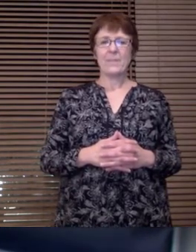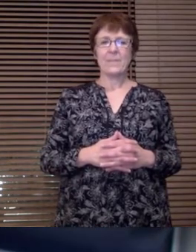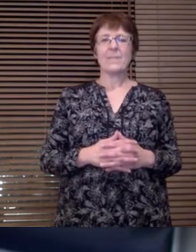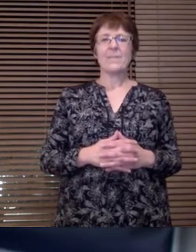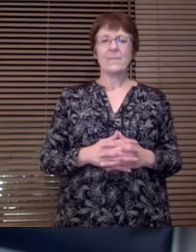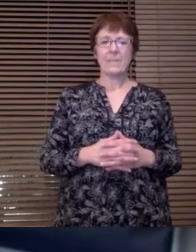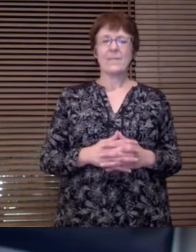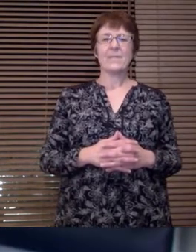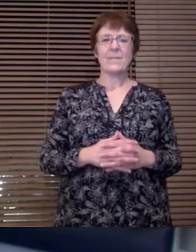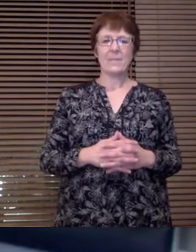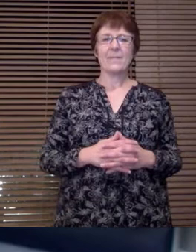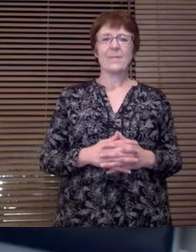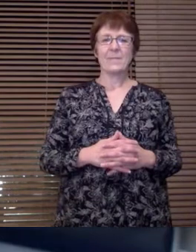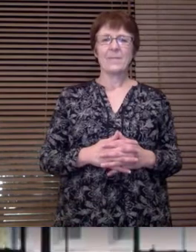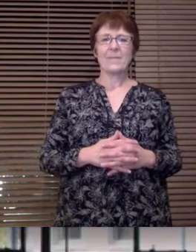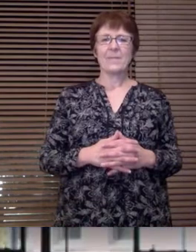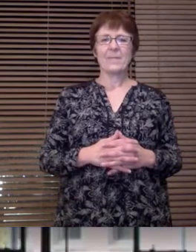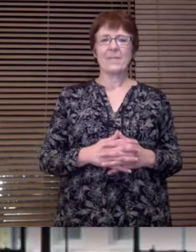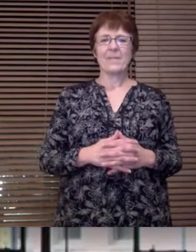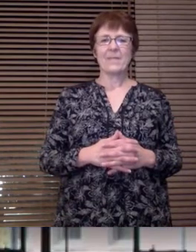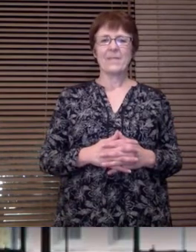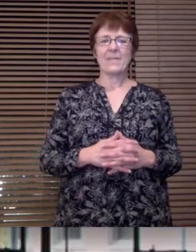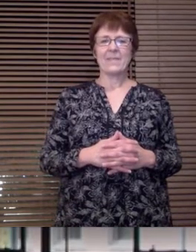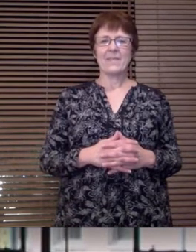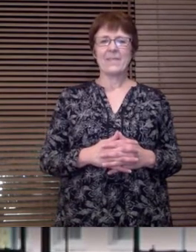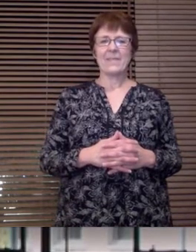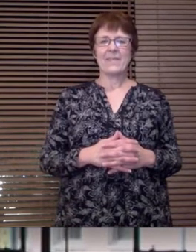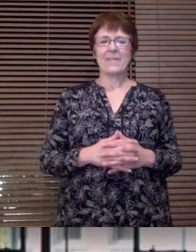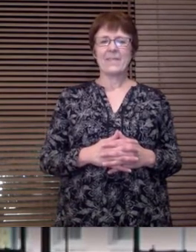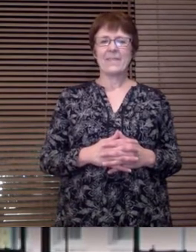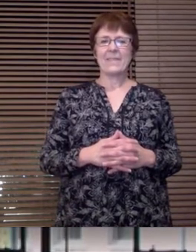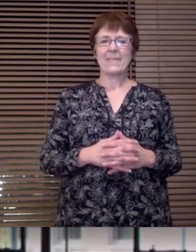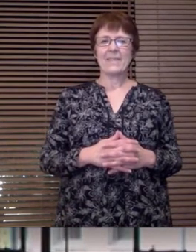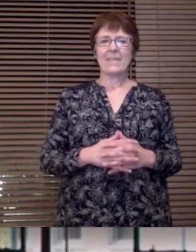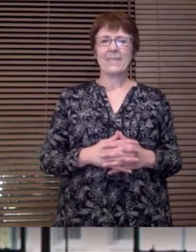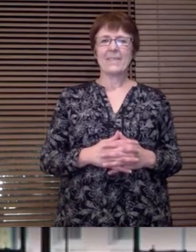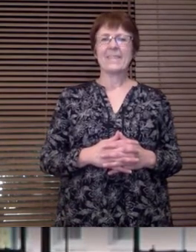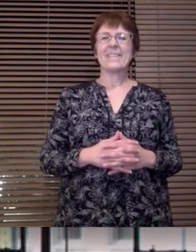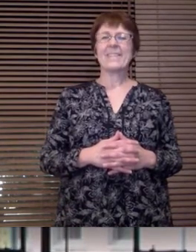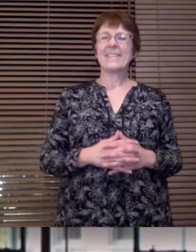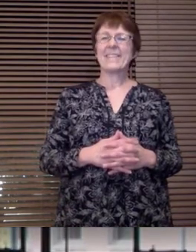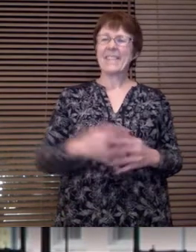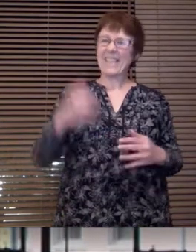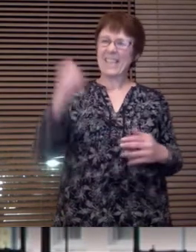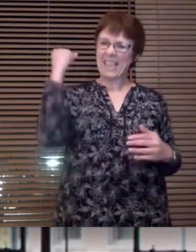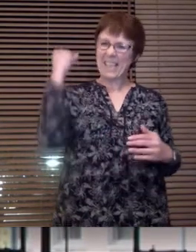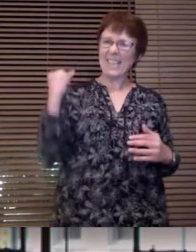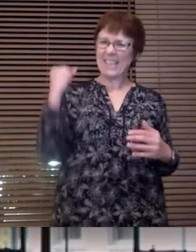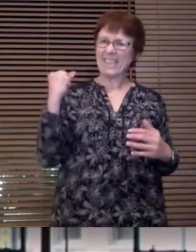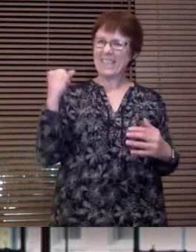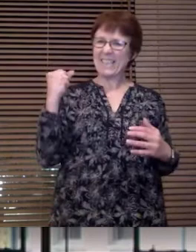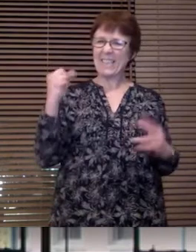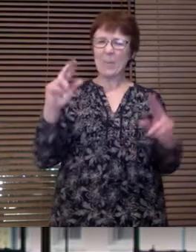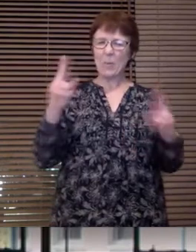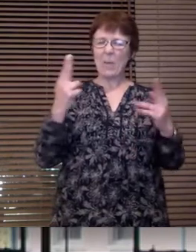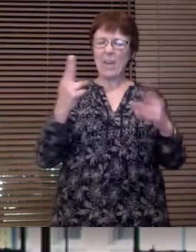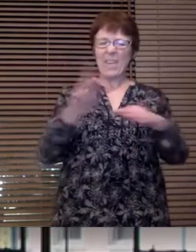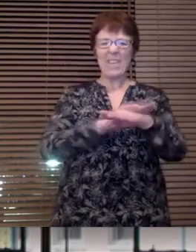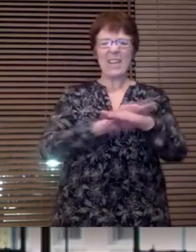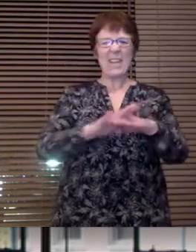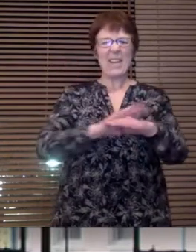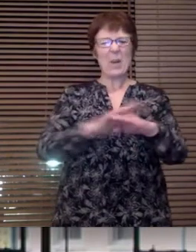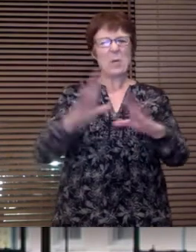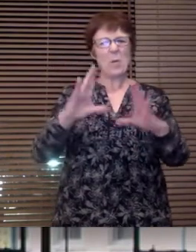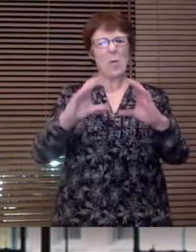And 3, 2, 1, and finish. Hopefully you feel an incredible burn. That was a